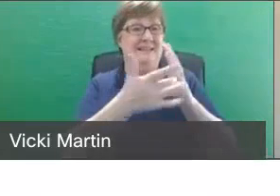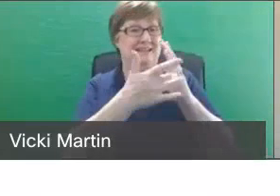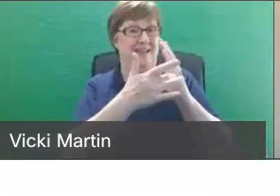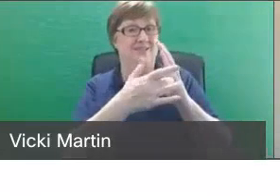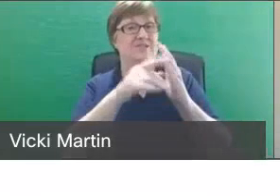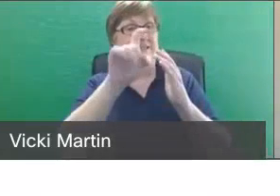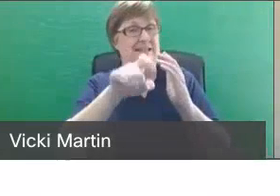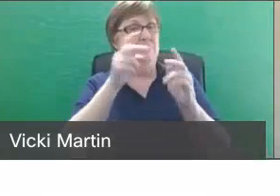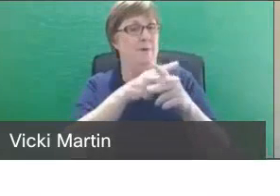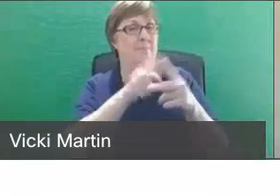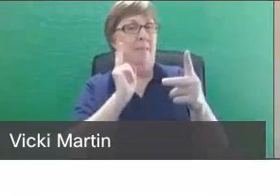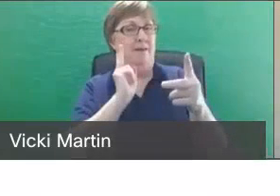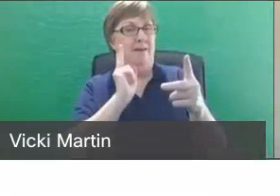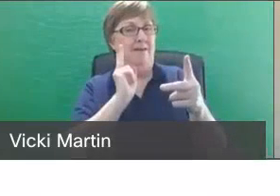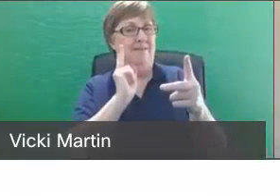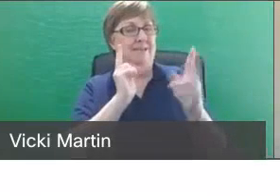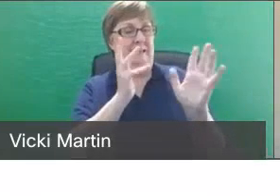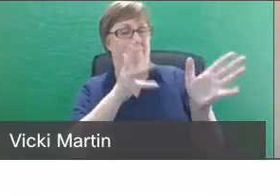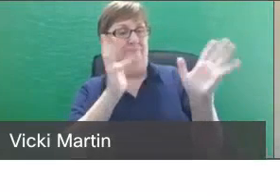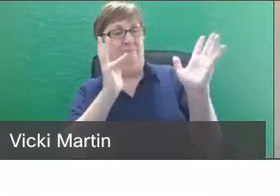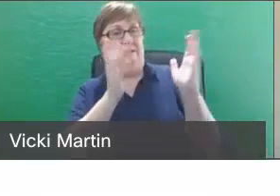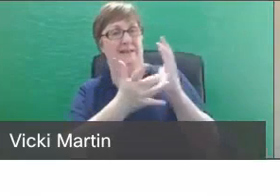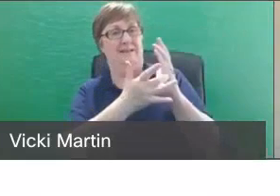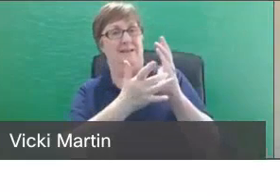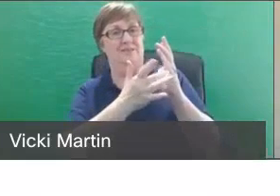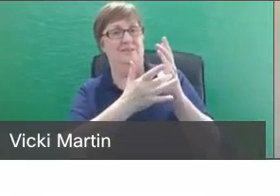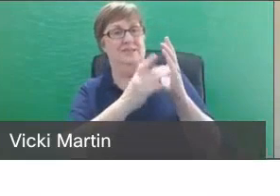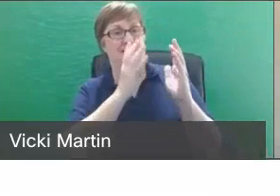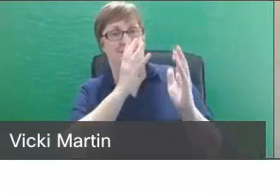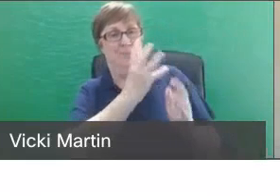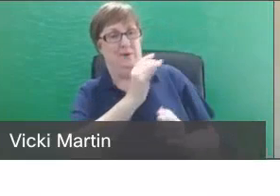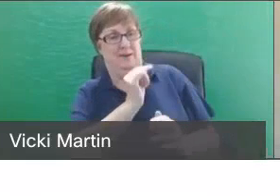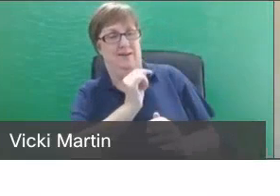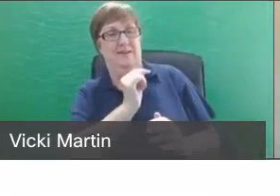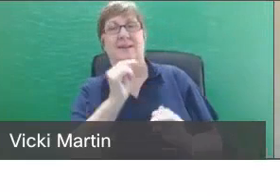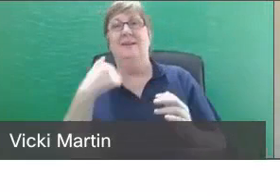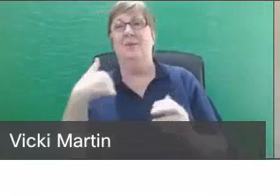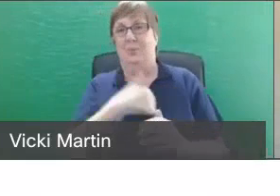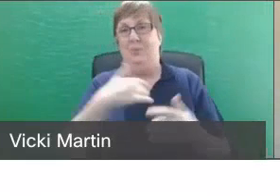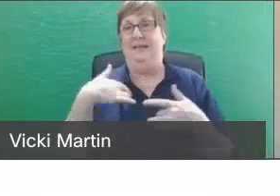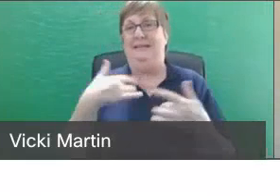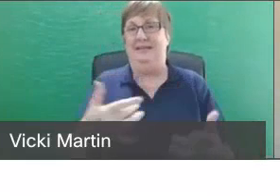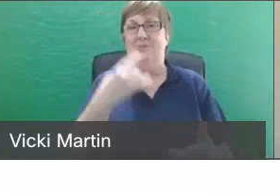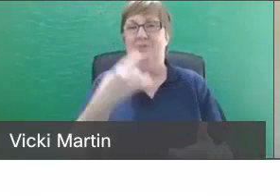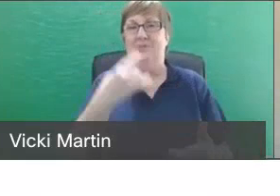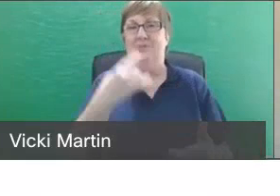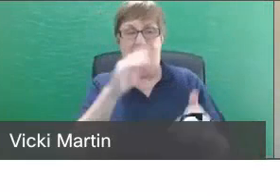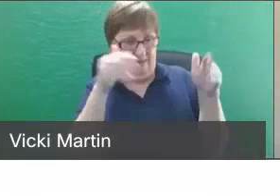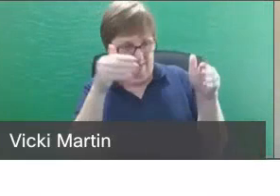an age of technology, and we're always on our phones, whether it's social